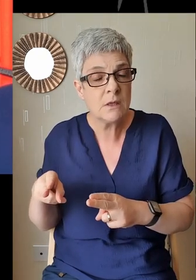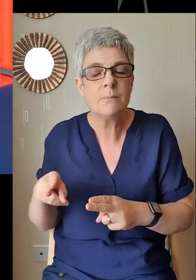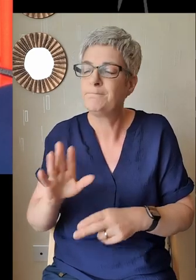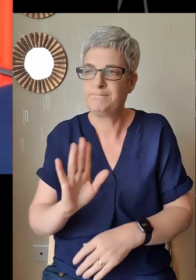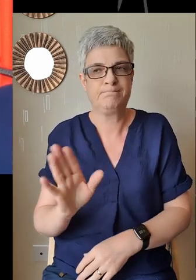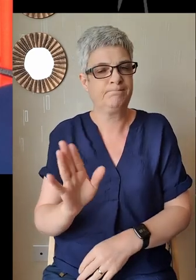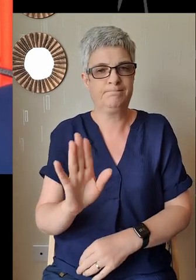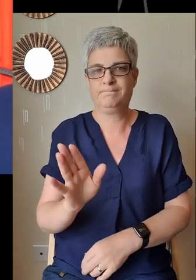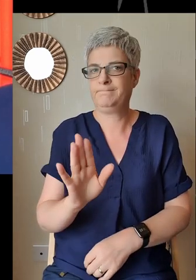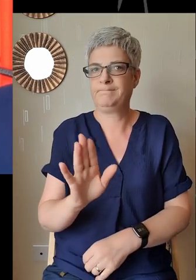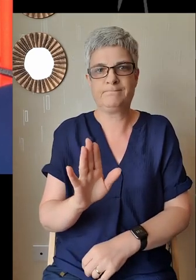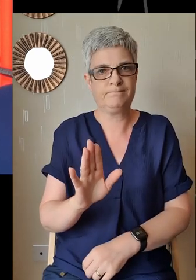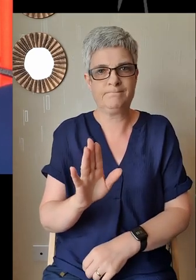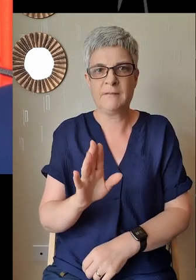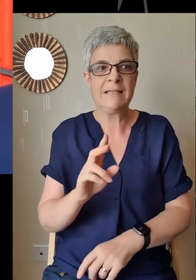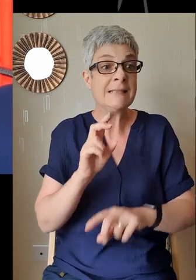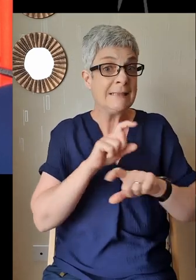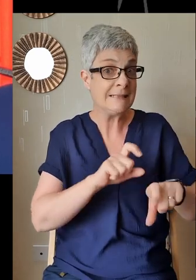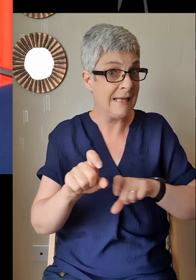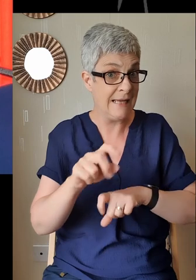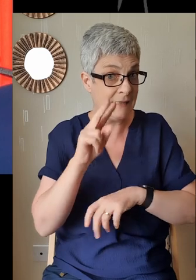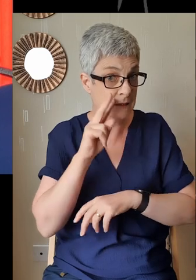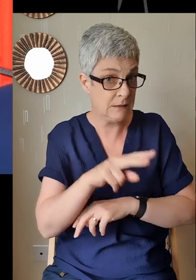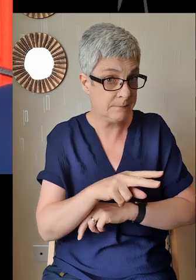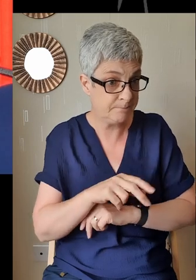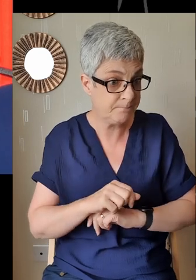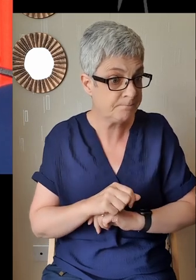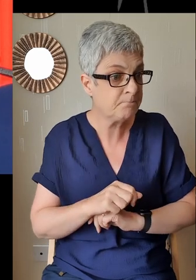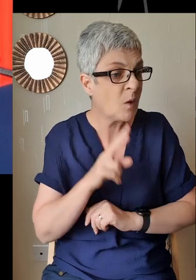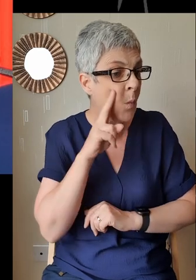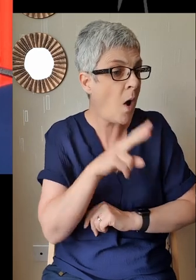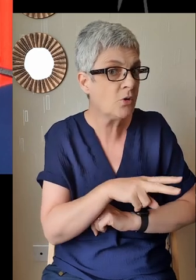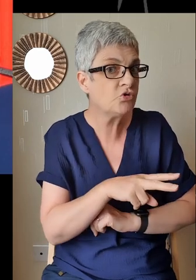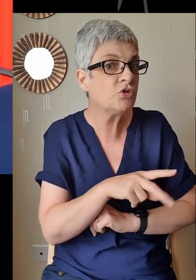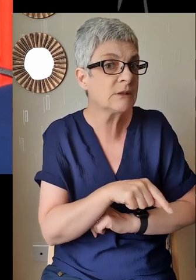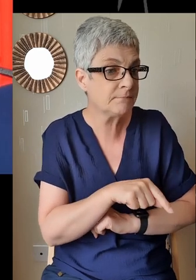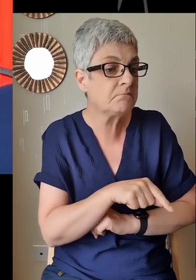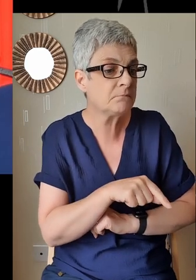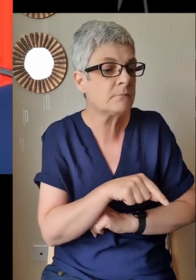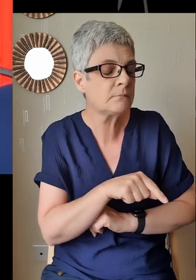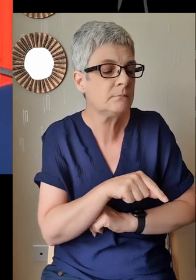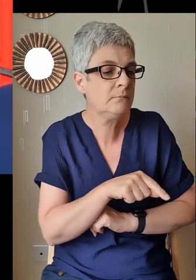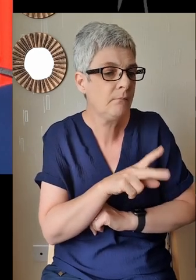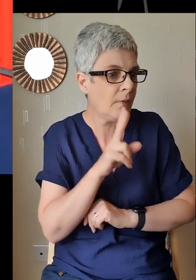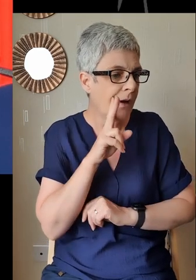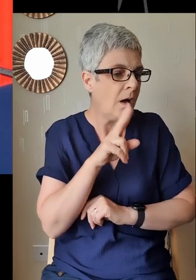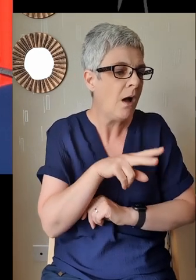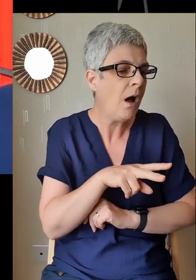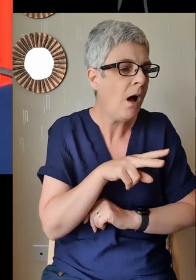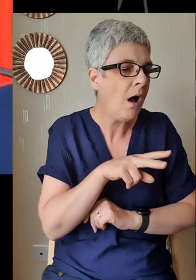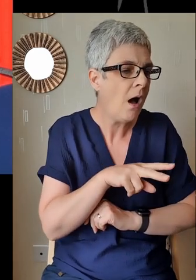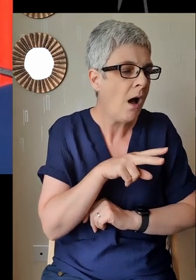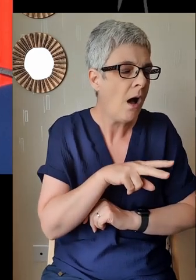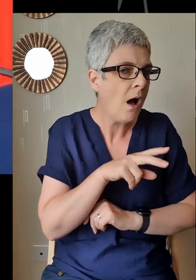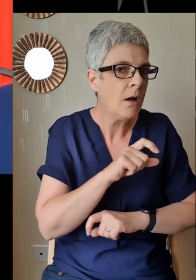no, he stayed in the roof. He watched. His look